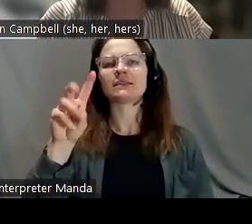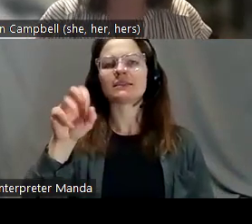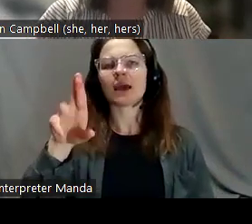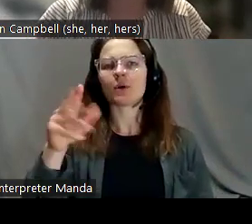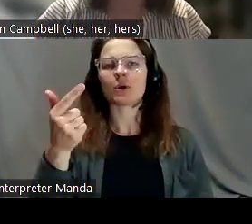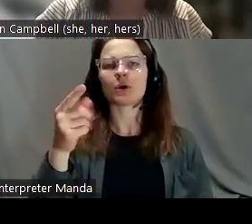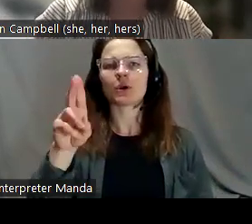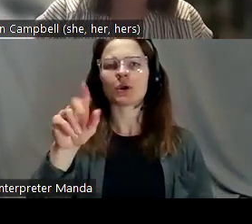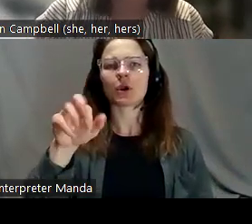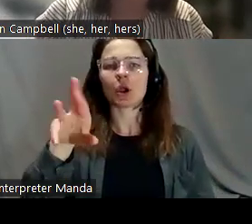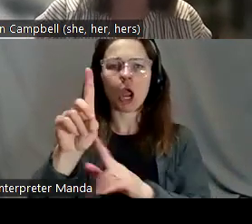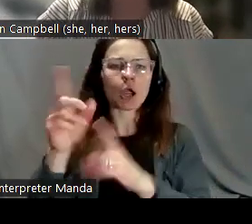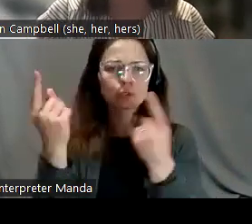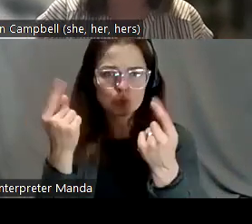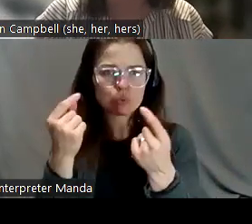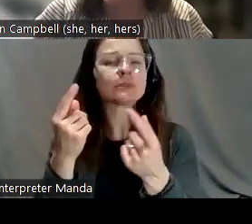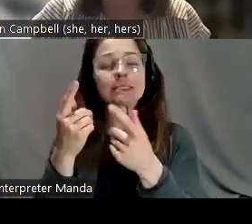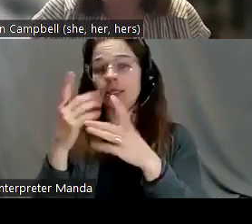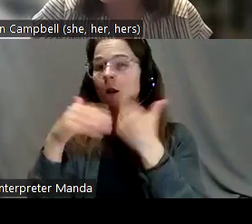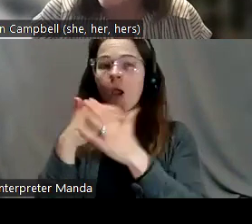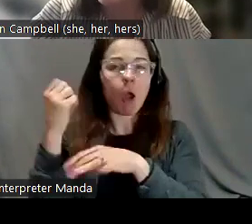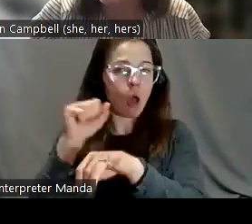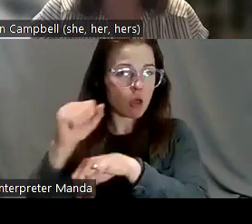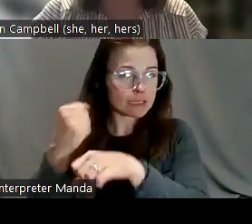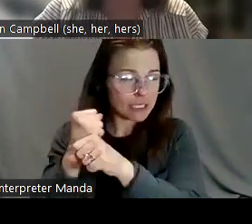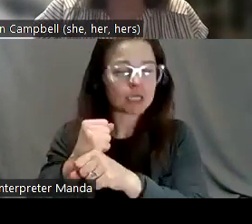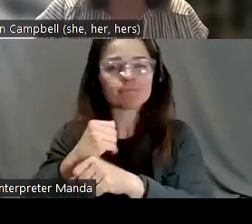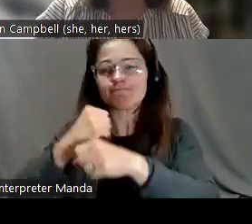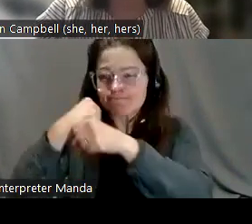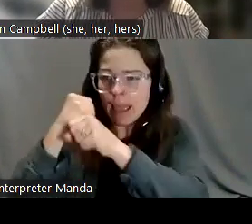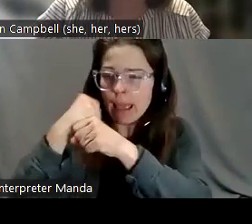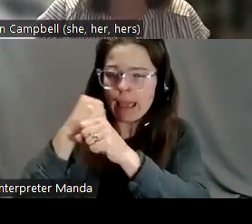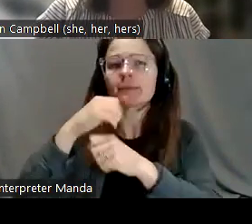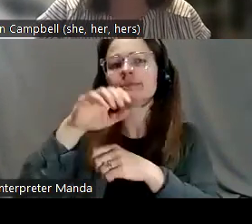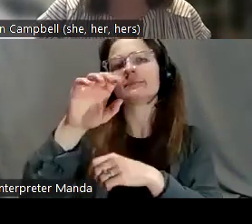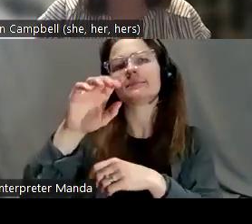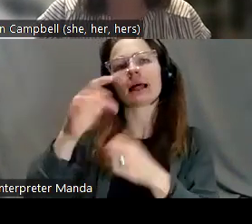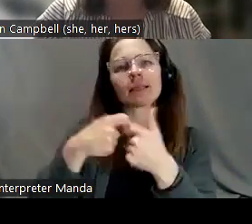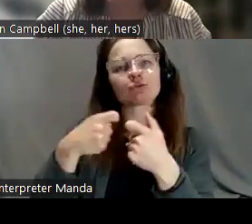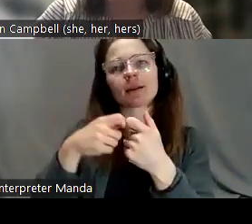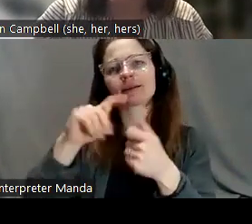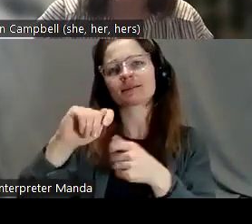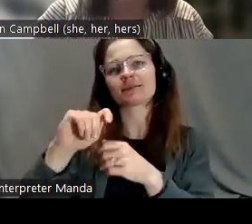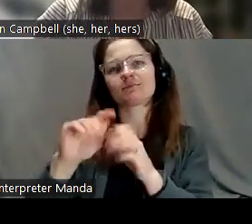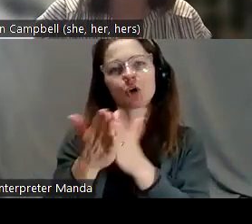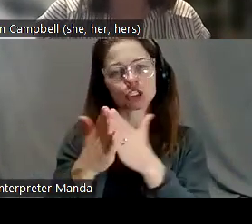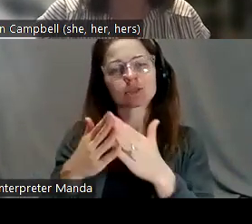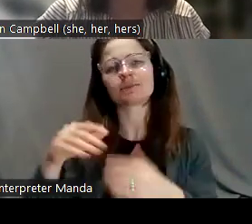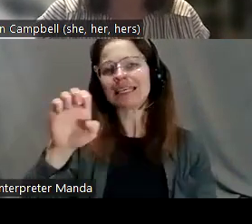help e-text or create electronic textbooks. They also help in general make MSU a